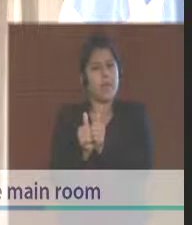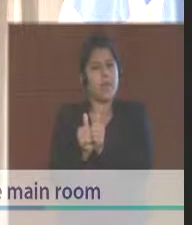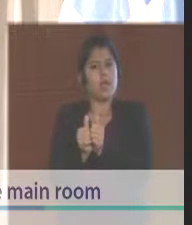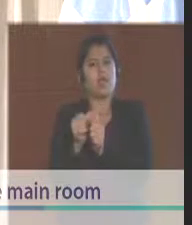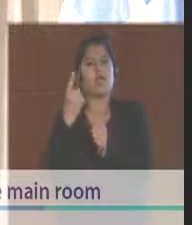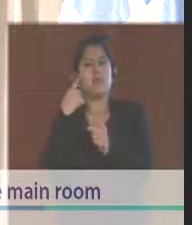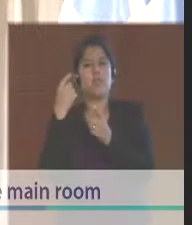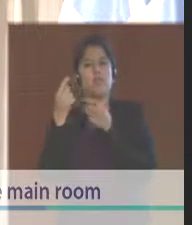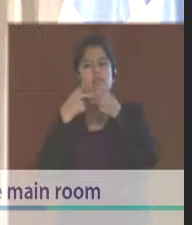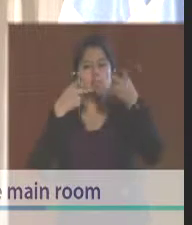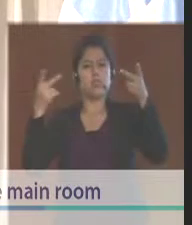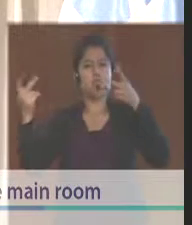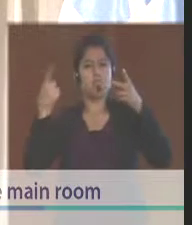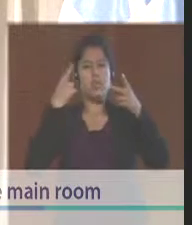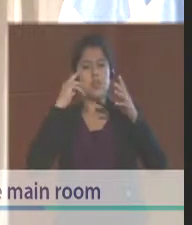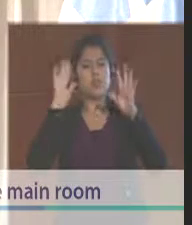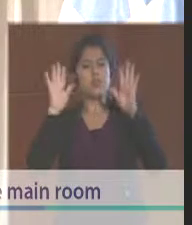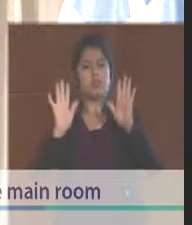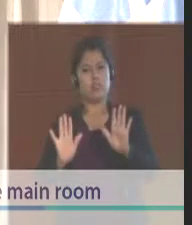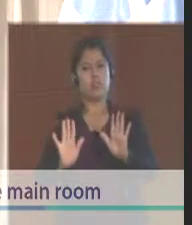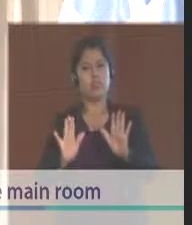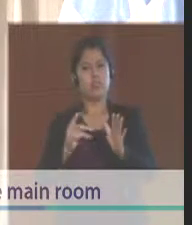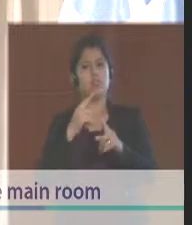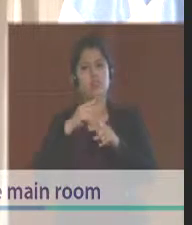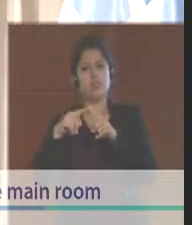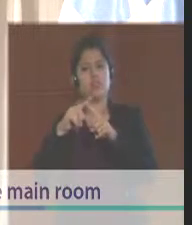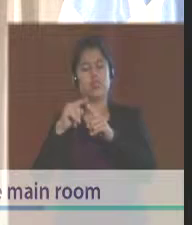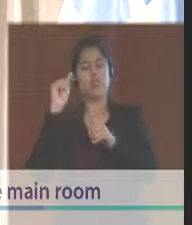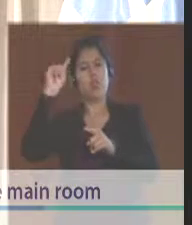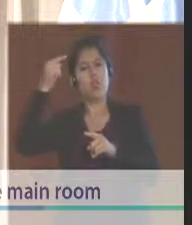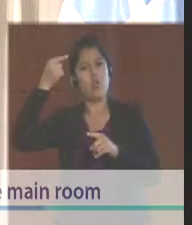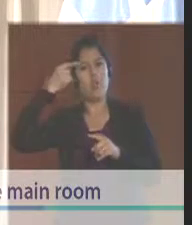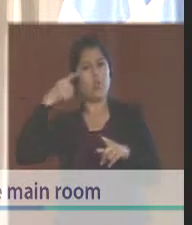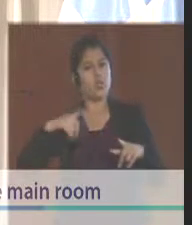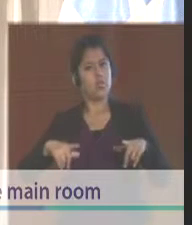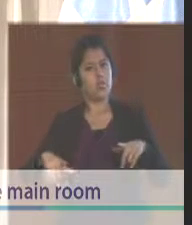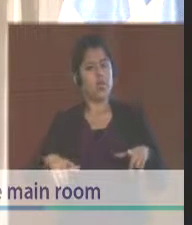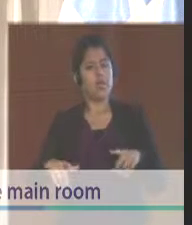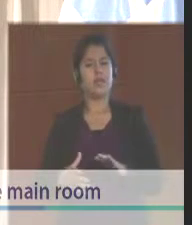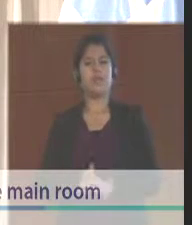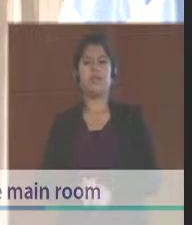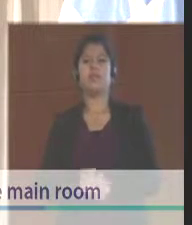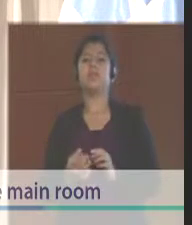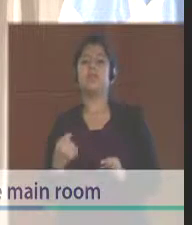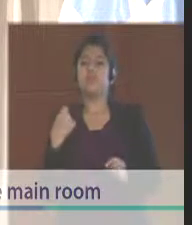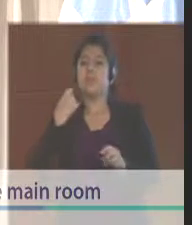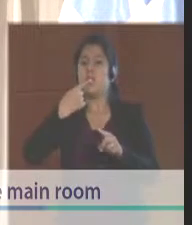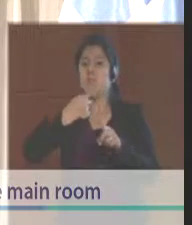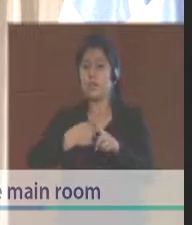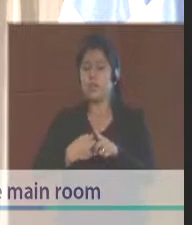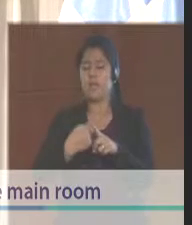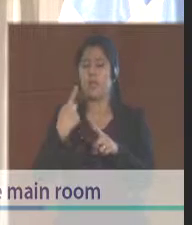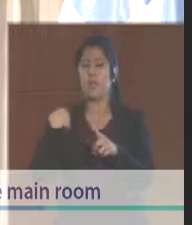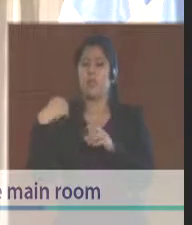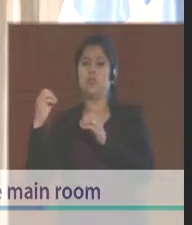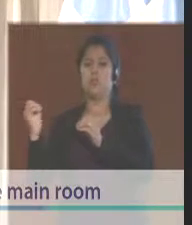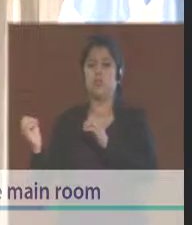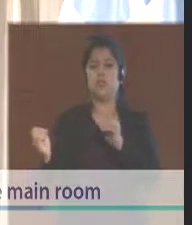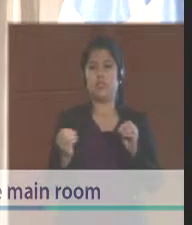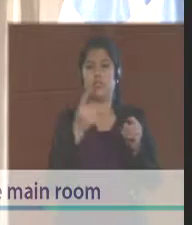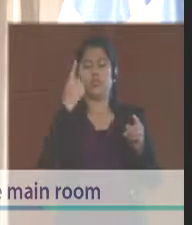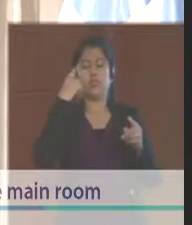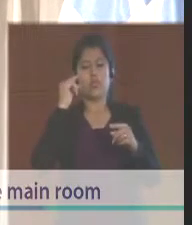that accompanies and promotes a paradigm of disaster risk